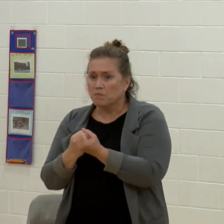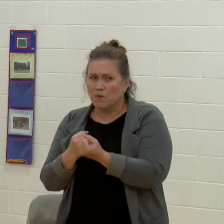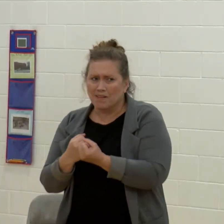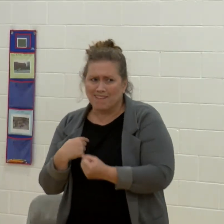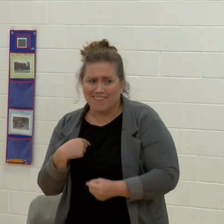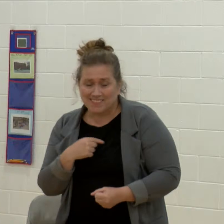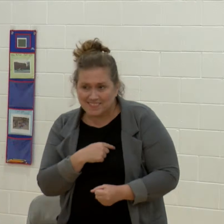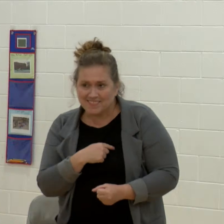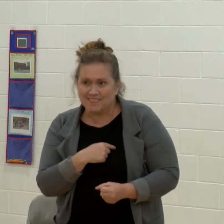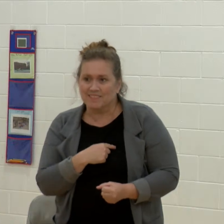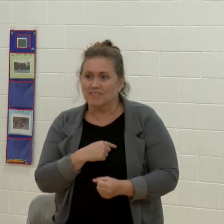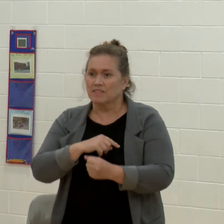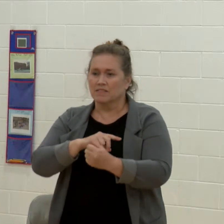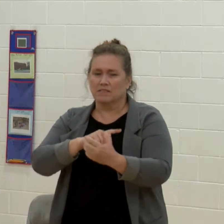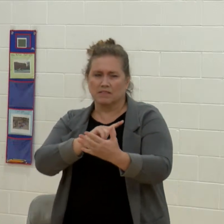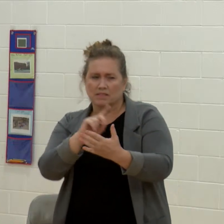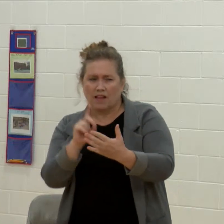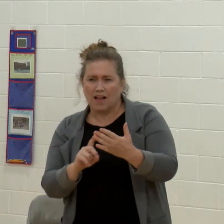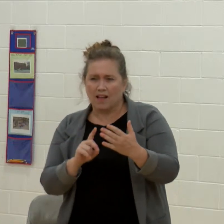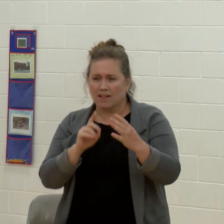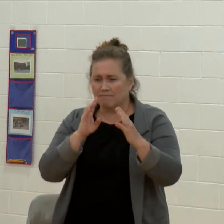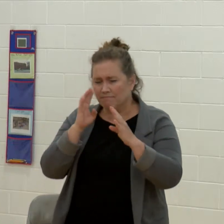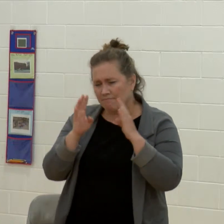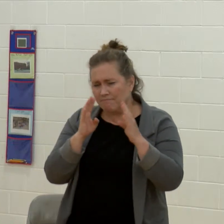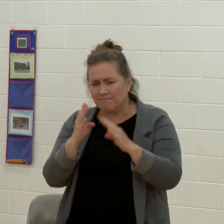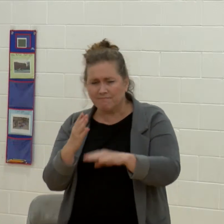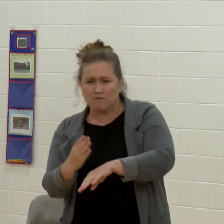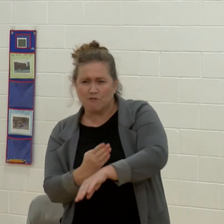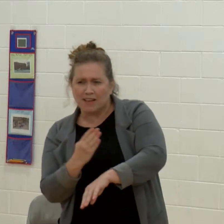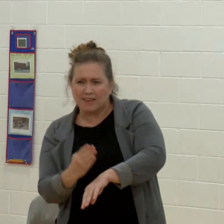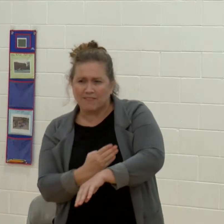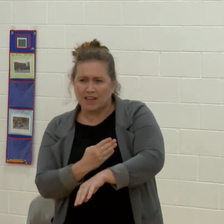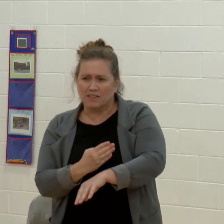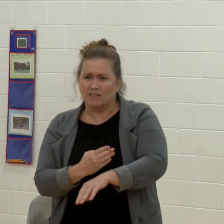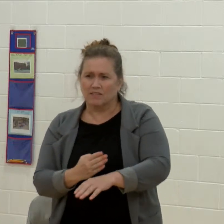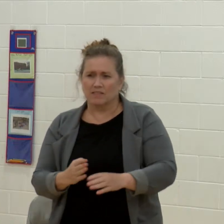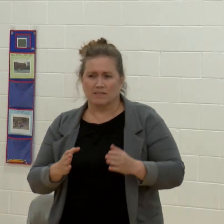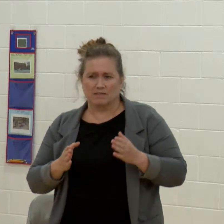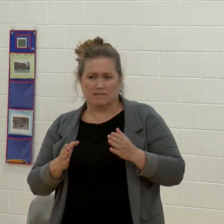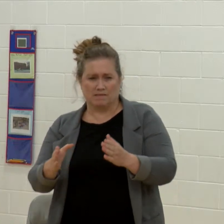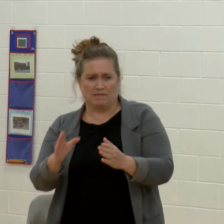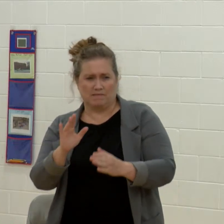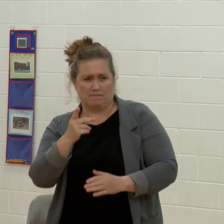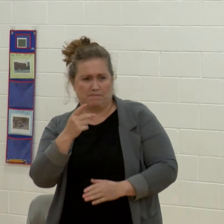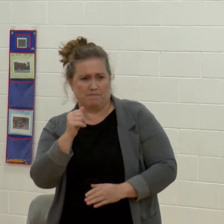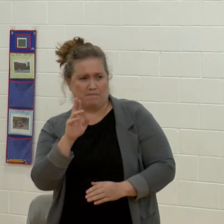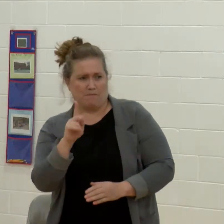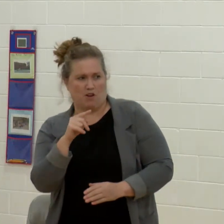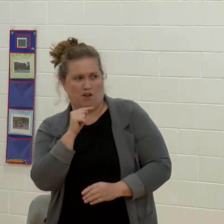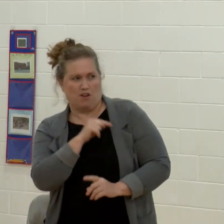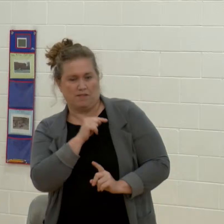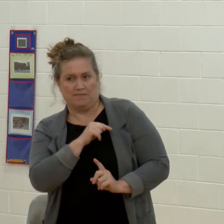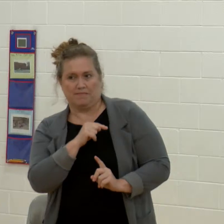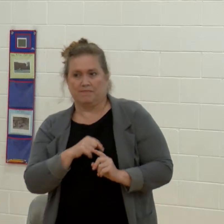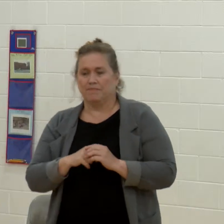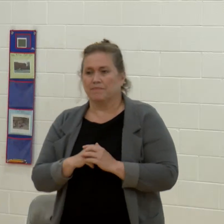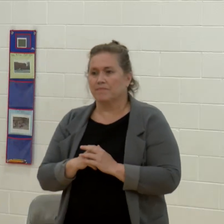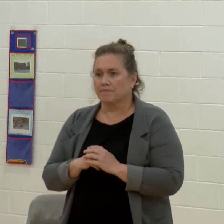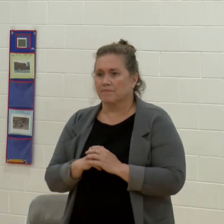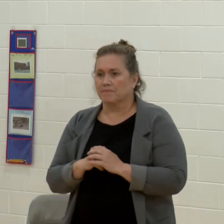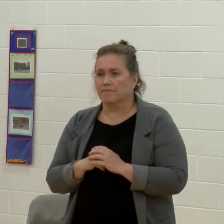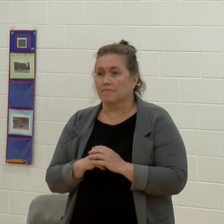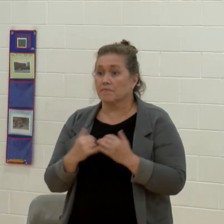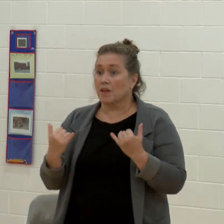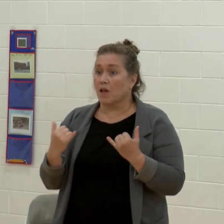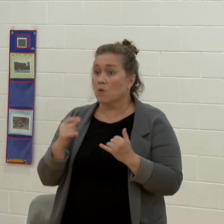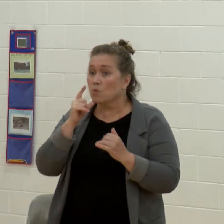the redesign and renovation of Hill Street Park. We're excited to be able to share with you the initial concept plan and